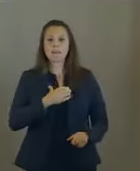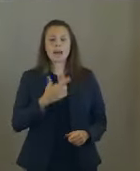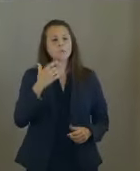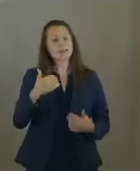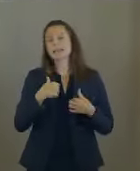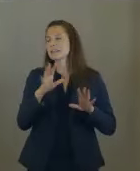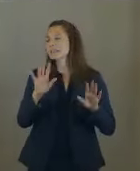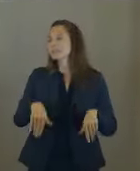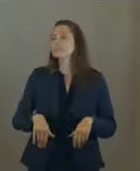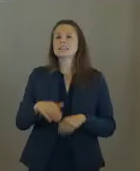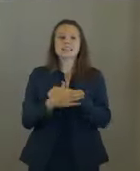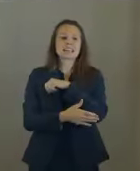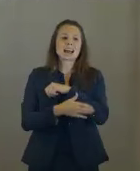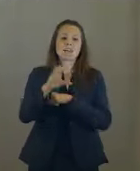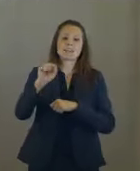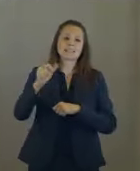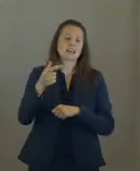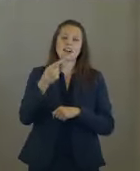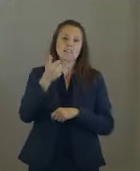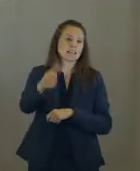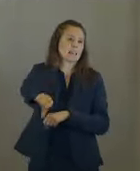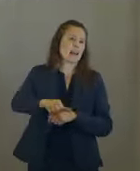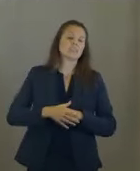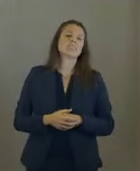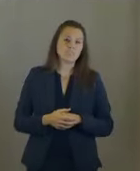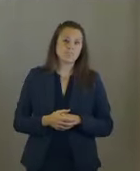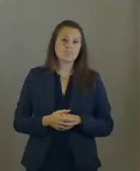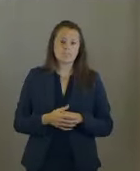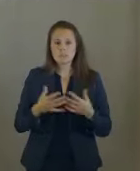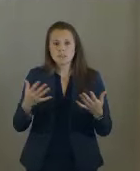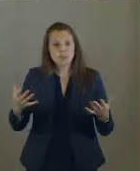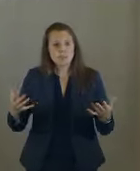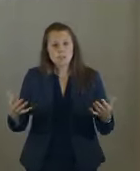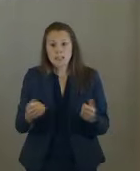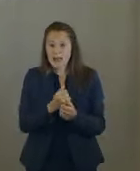said the County of Saginaw told them to deny it. Every